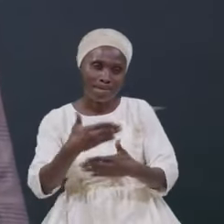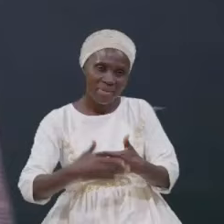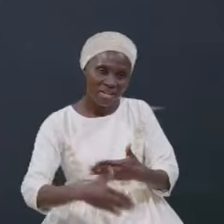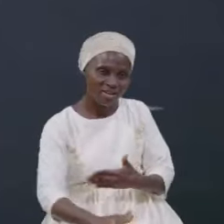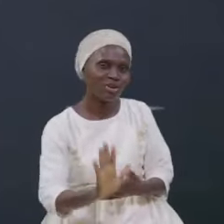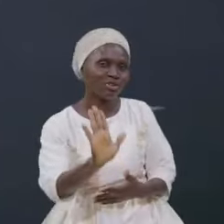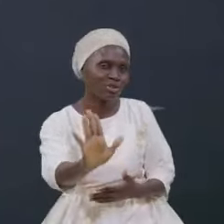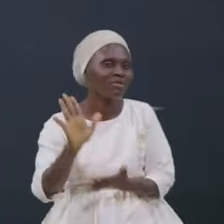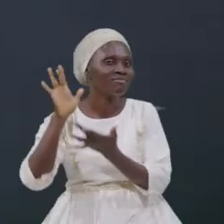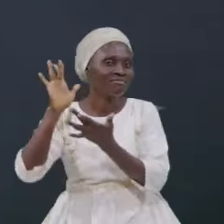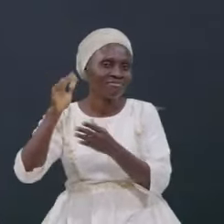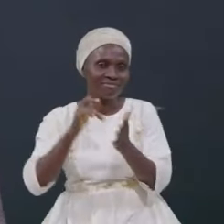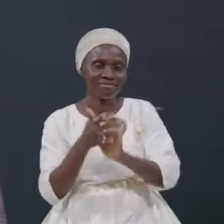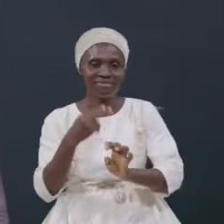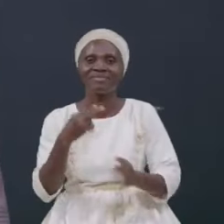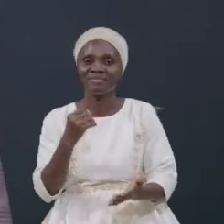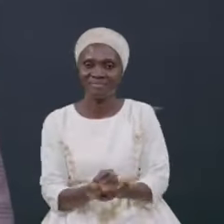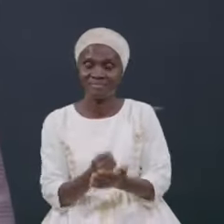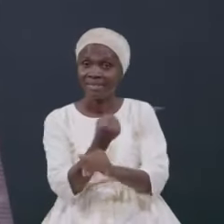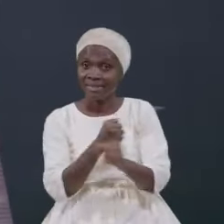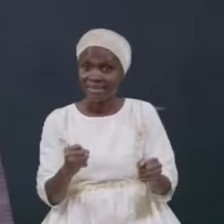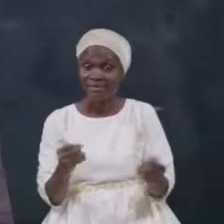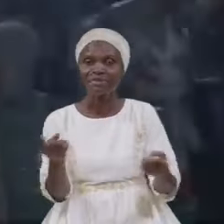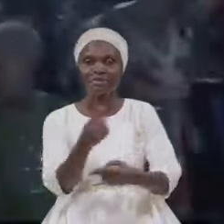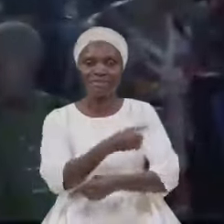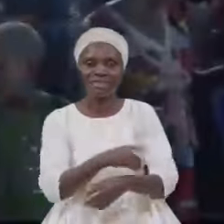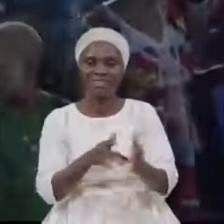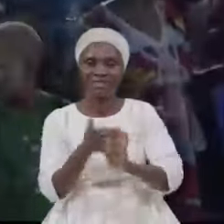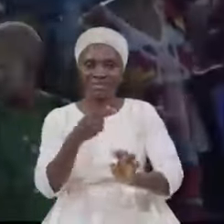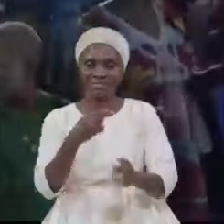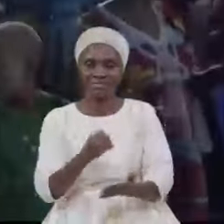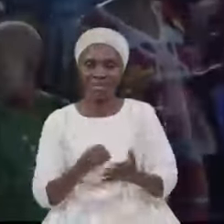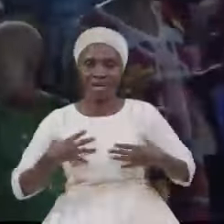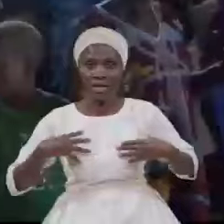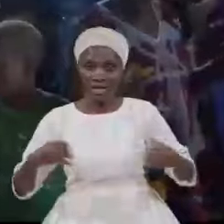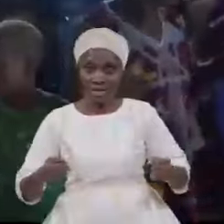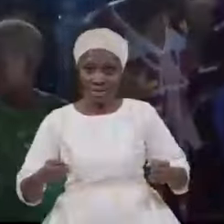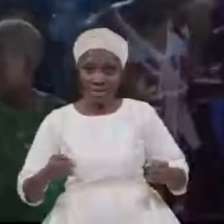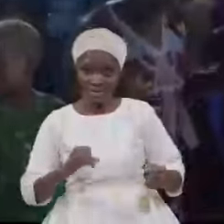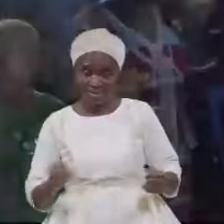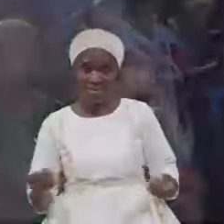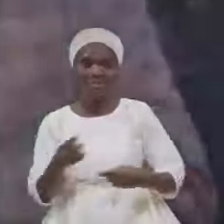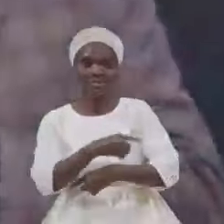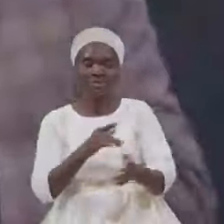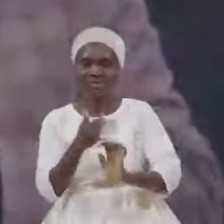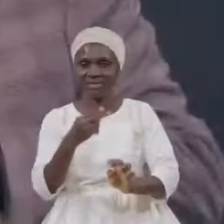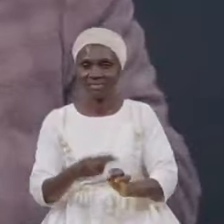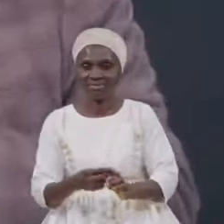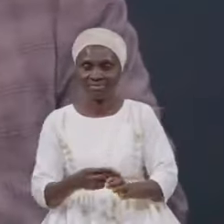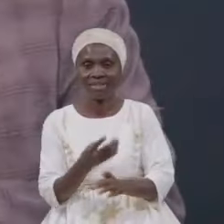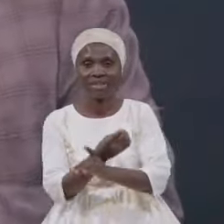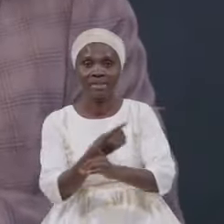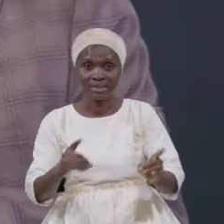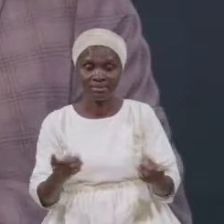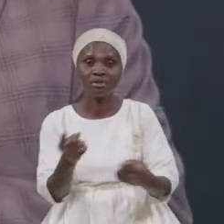Salvation today. Healing today. Deliverance today. The day of